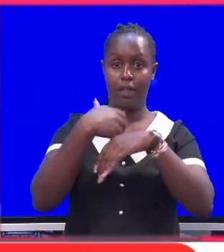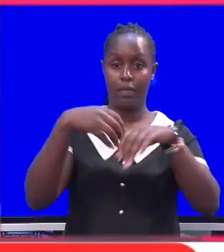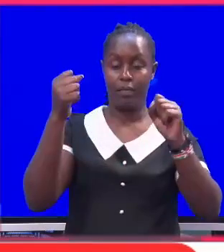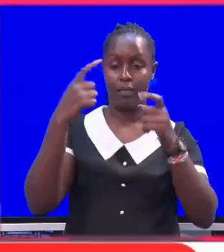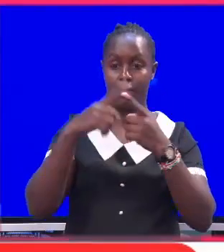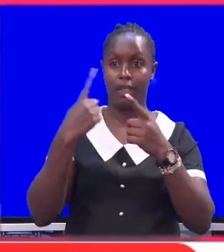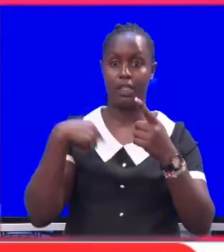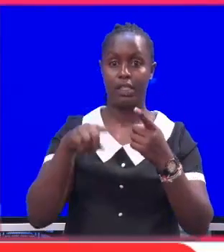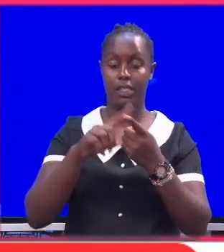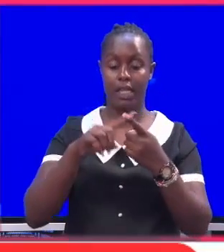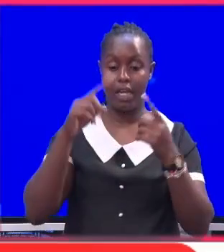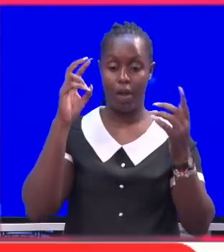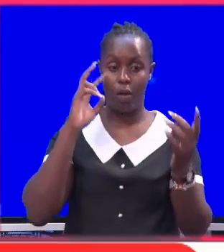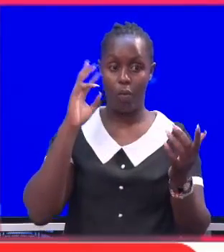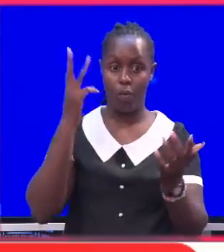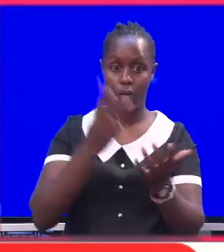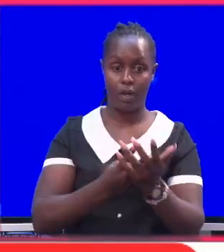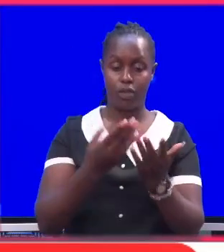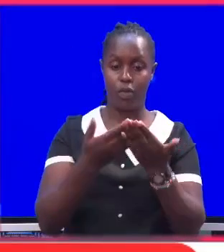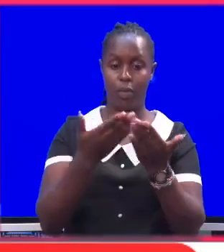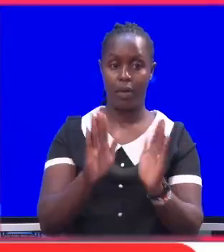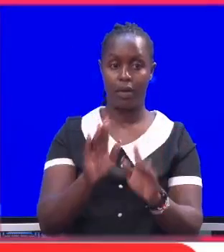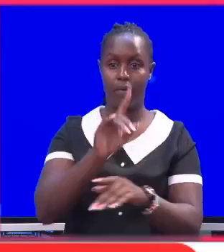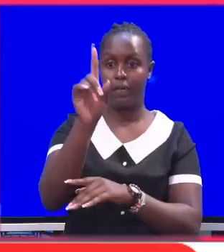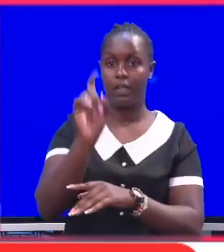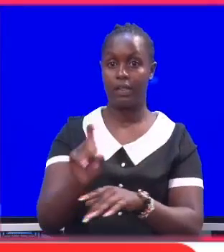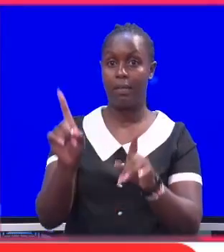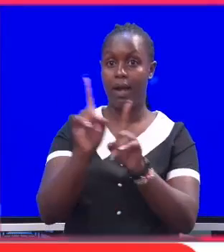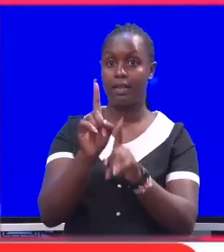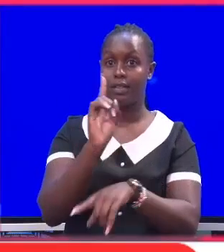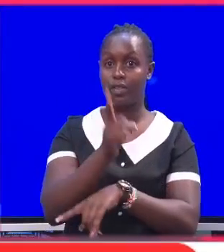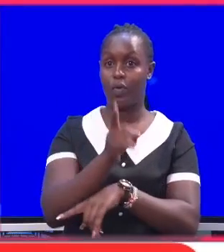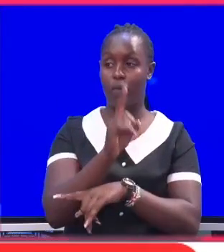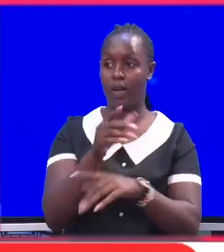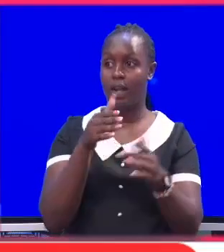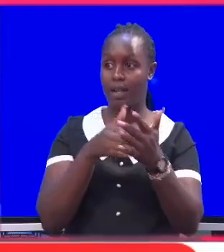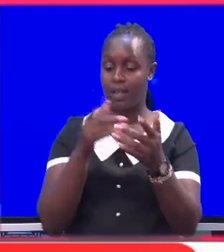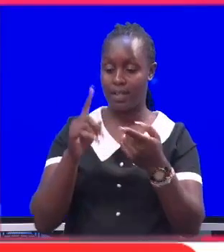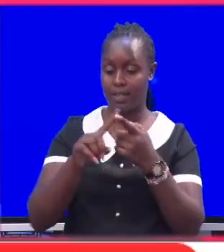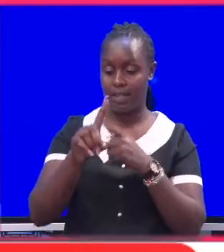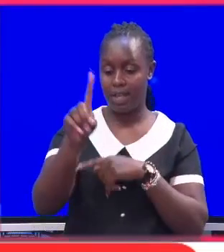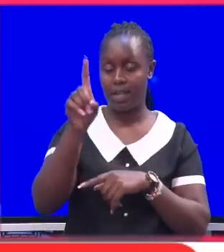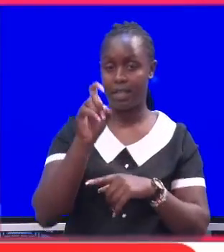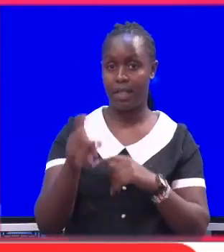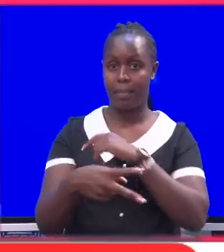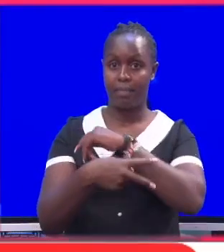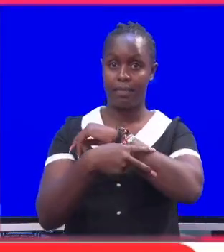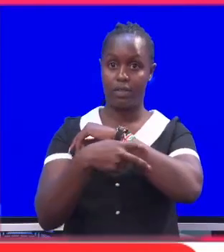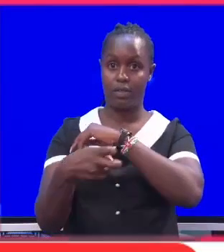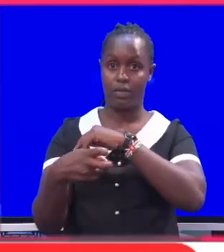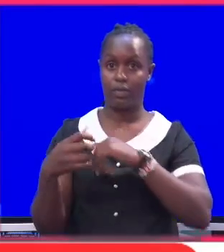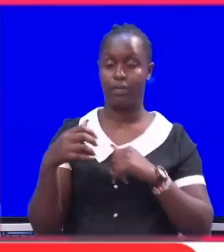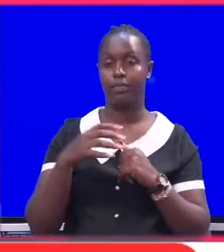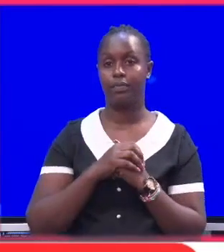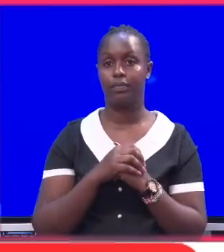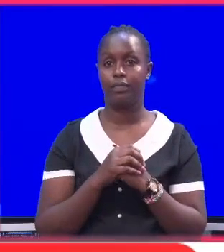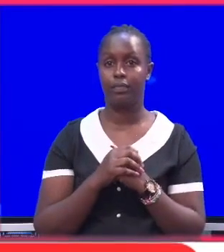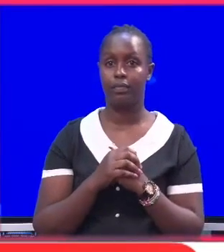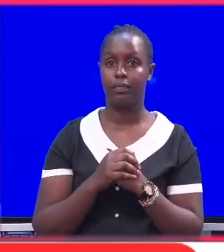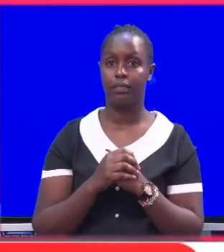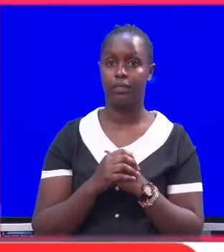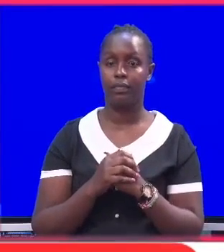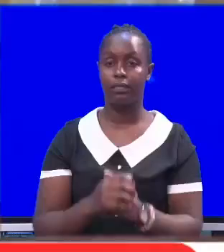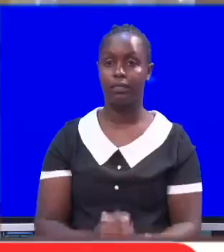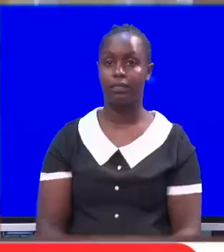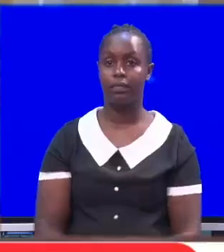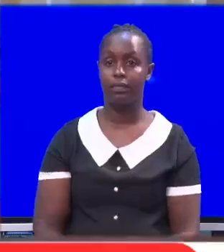of the examination papers as they warned against any exam malpractices. Andrin Kilemi kickstarts the bulletin tonight with that